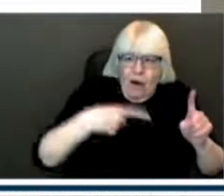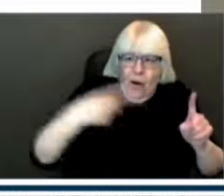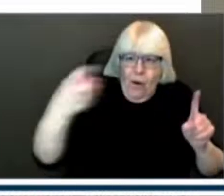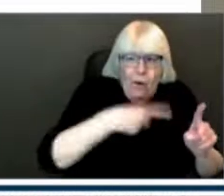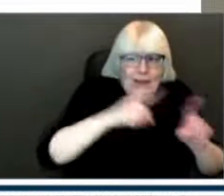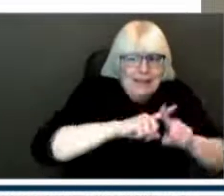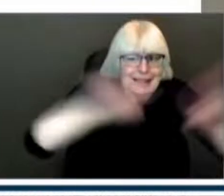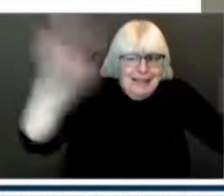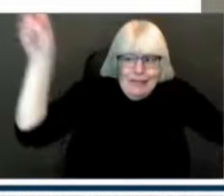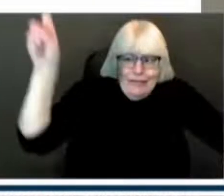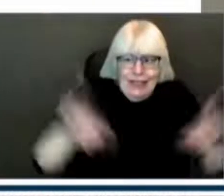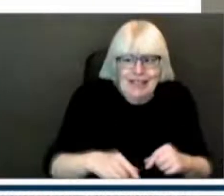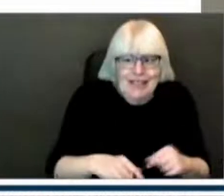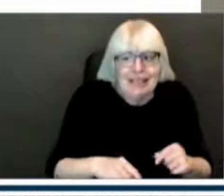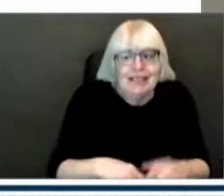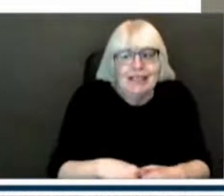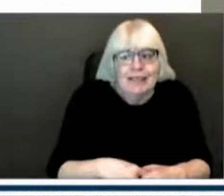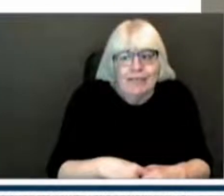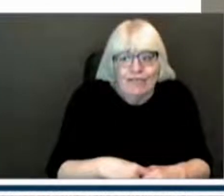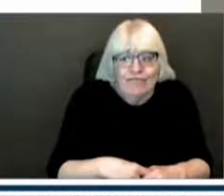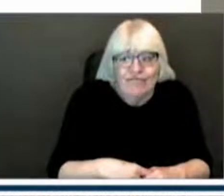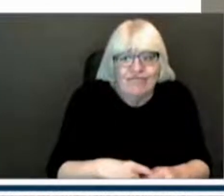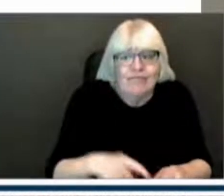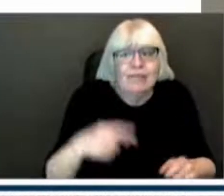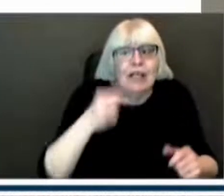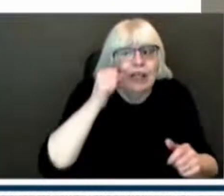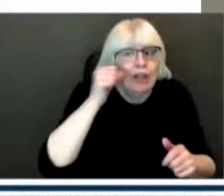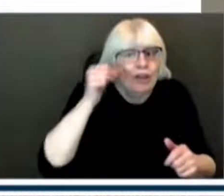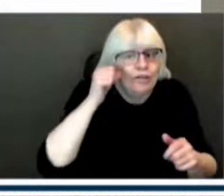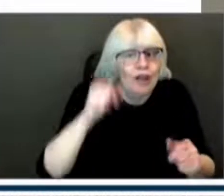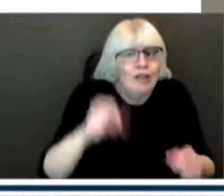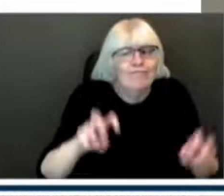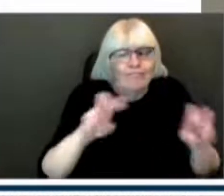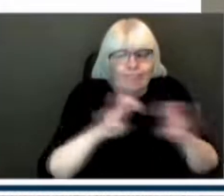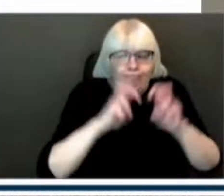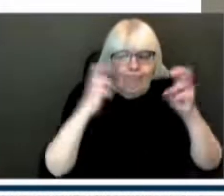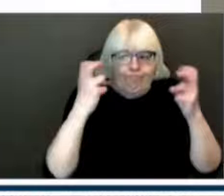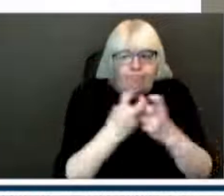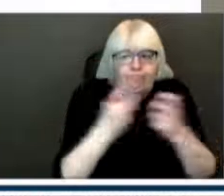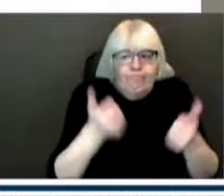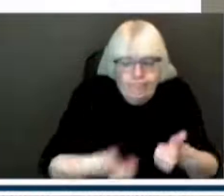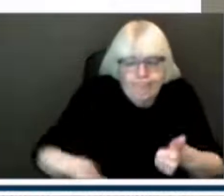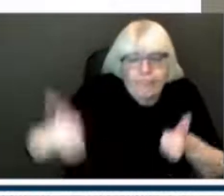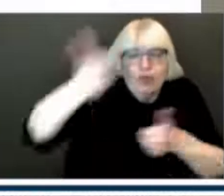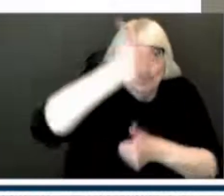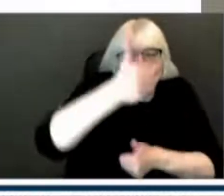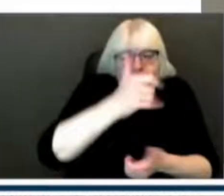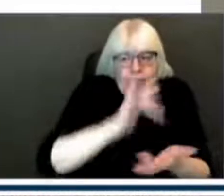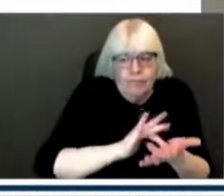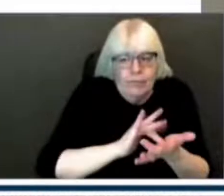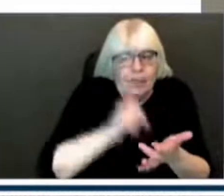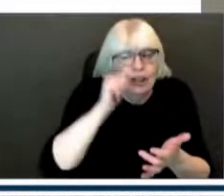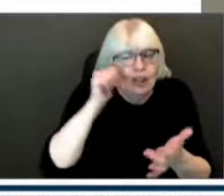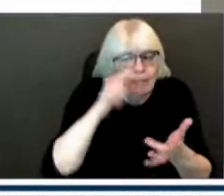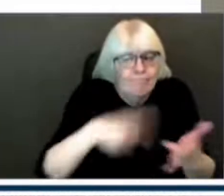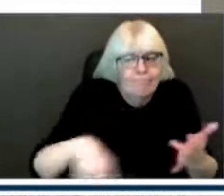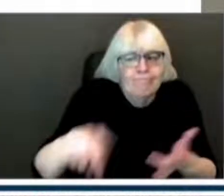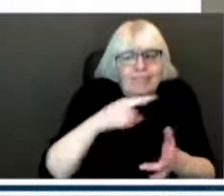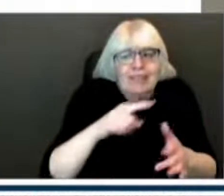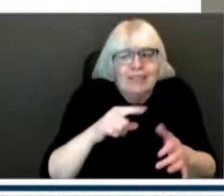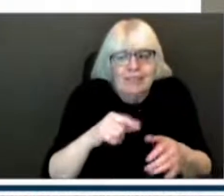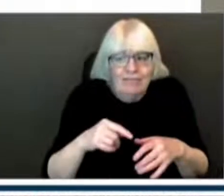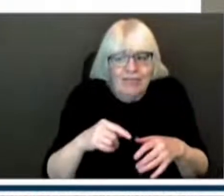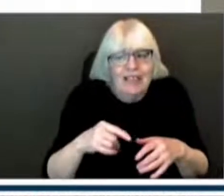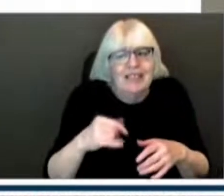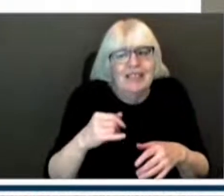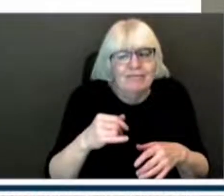did a round table. And there's actually a lot of consistency. We're all going within the next couple of months in a very similar kind of sequenced reopening. Some are